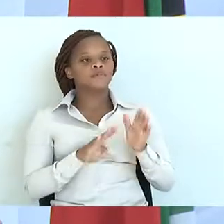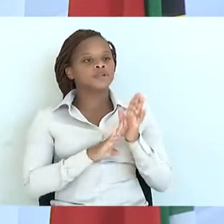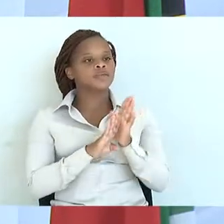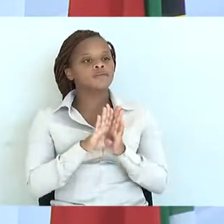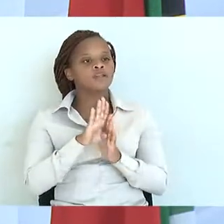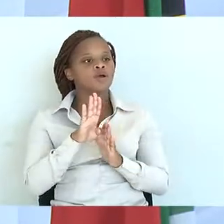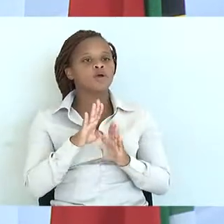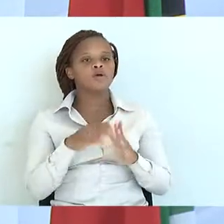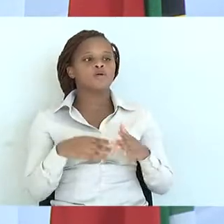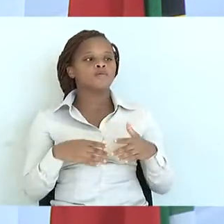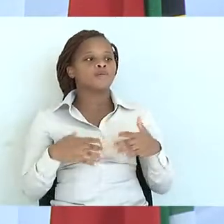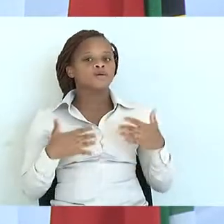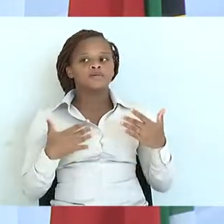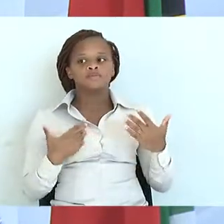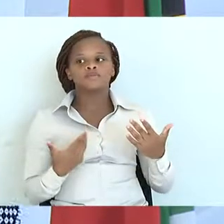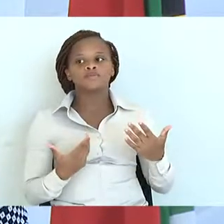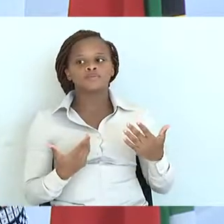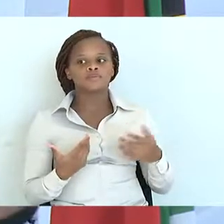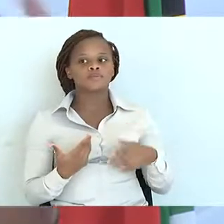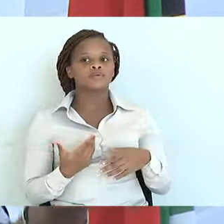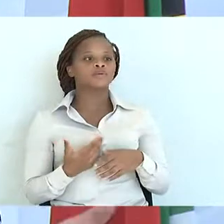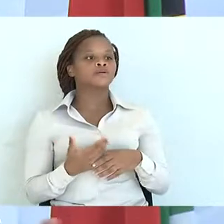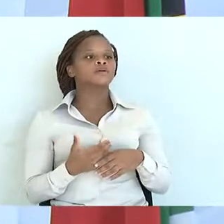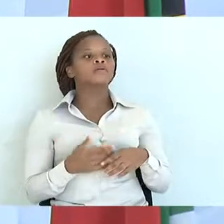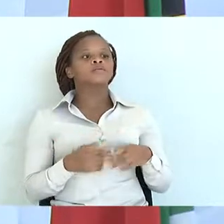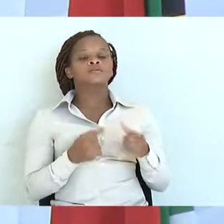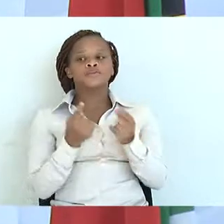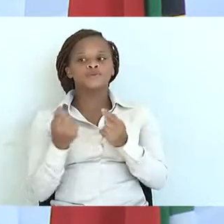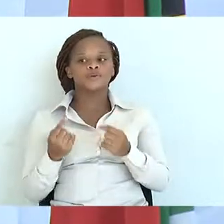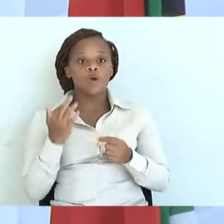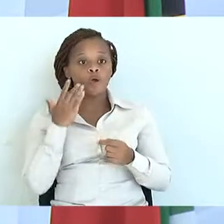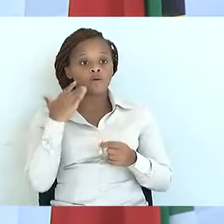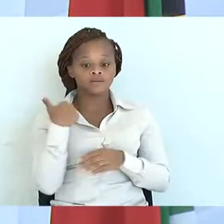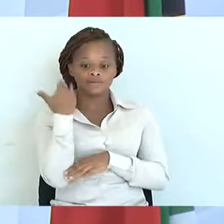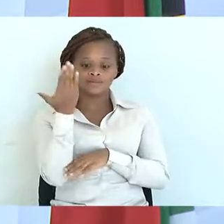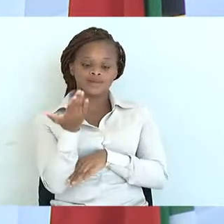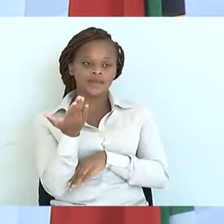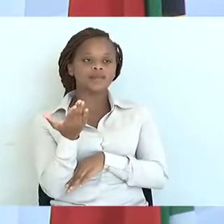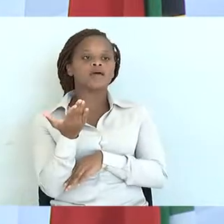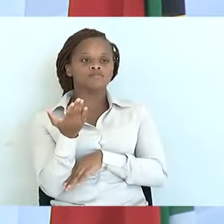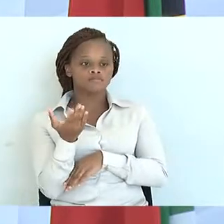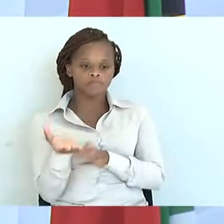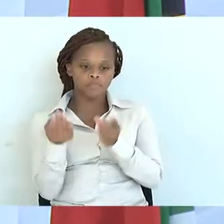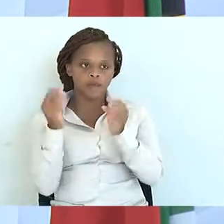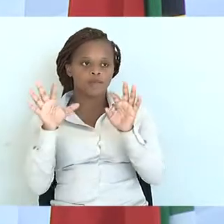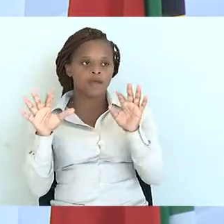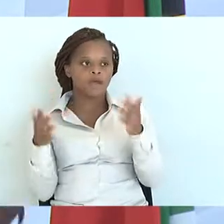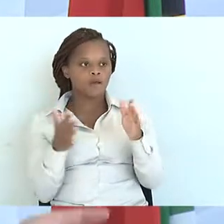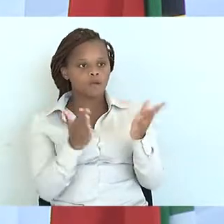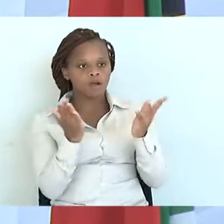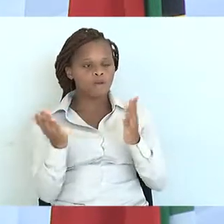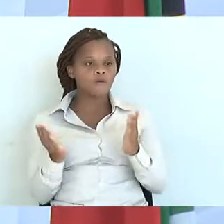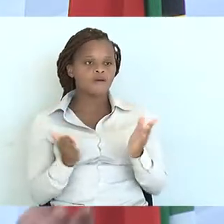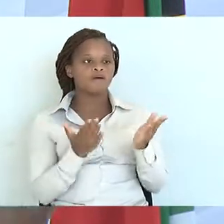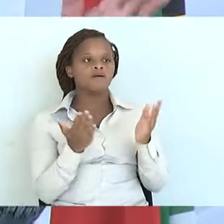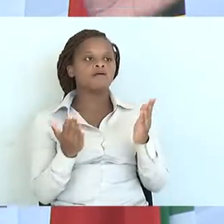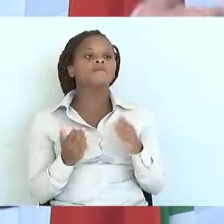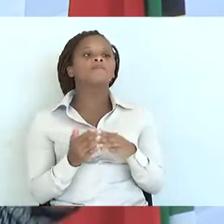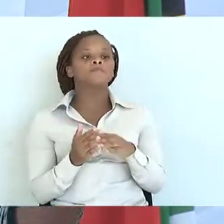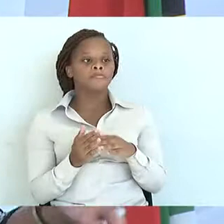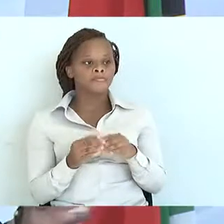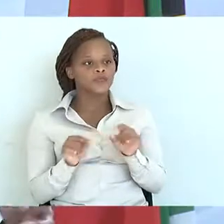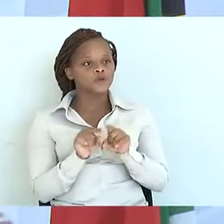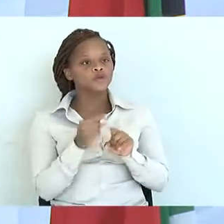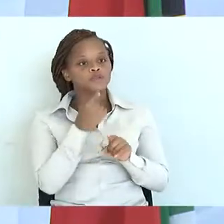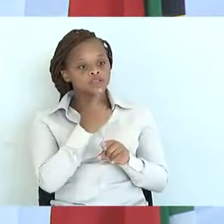bids and then balentozana either bazomela ama tender or bayenze unsolicited expression of interest ukuthi